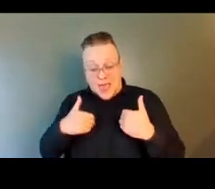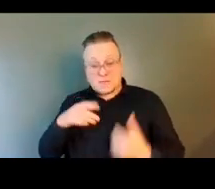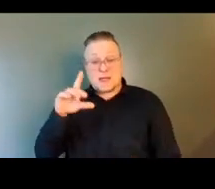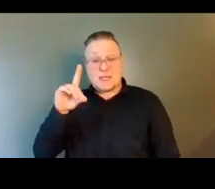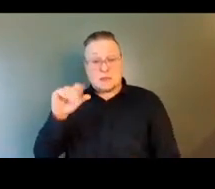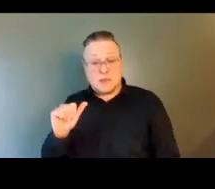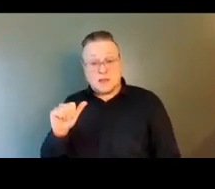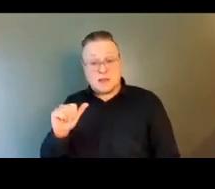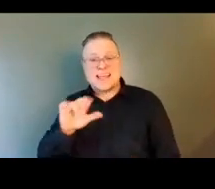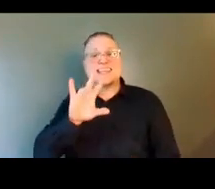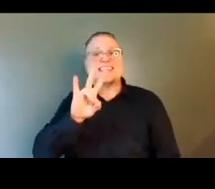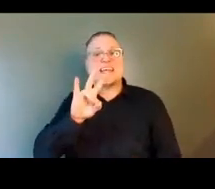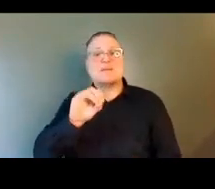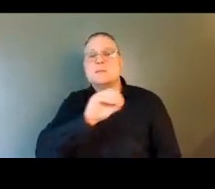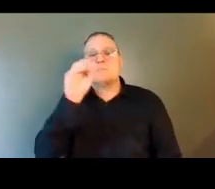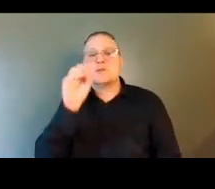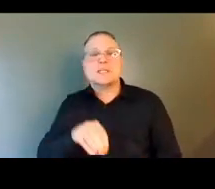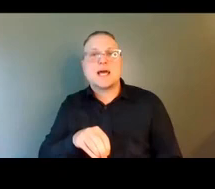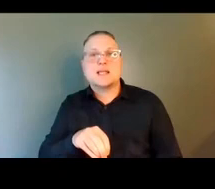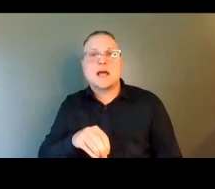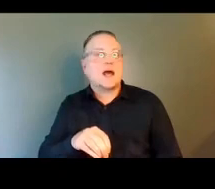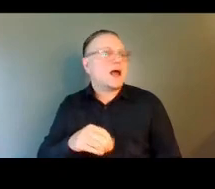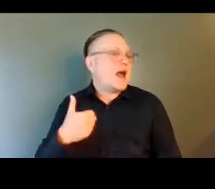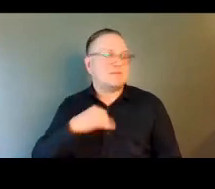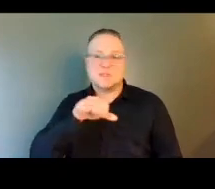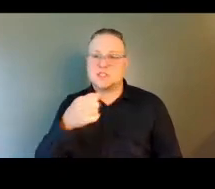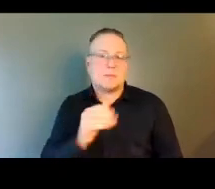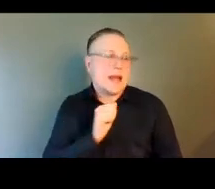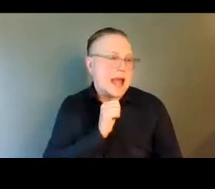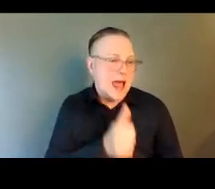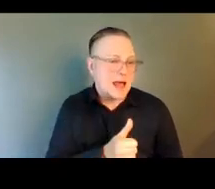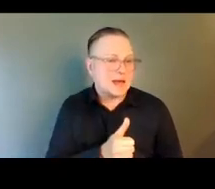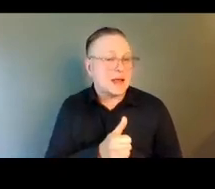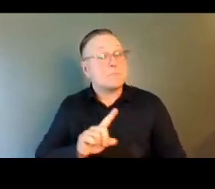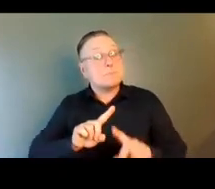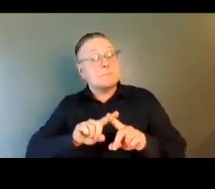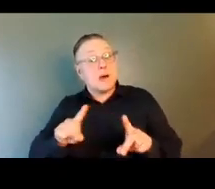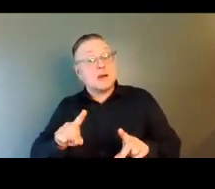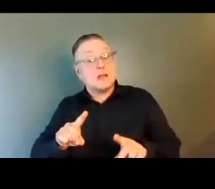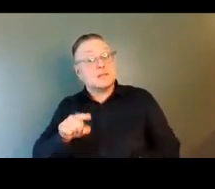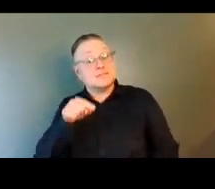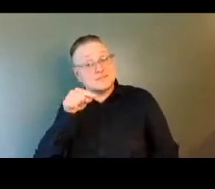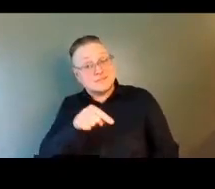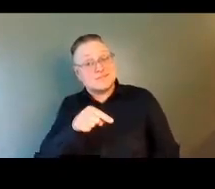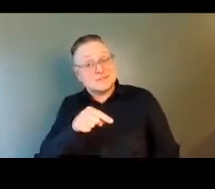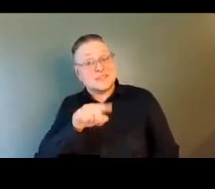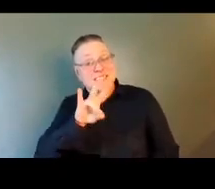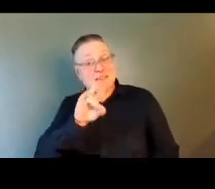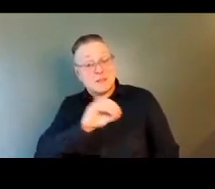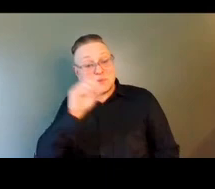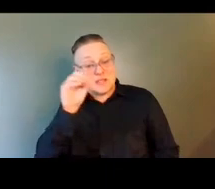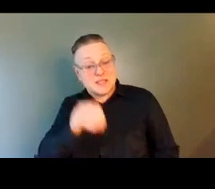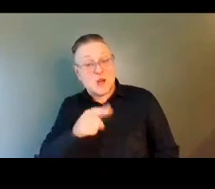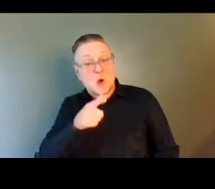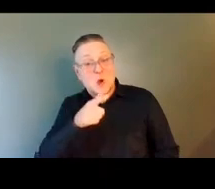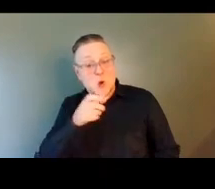working, between 70 to 80% of these individuals want and are ready to work, provided that